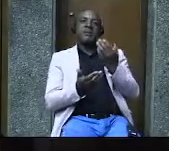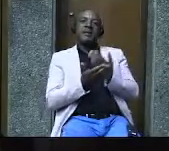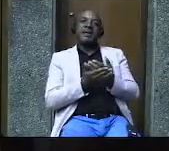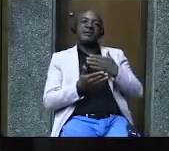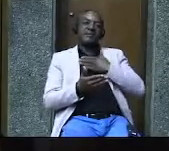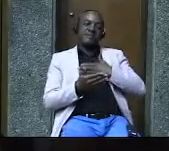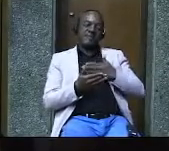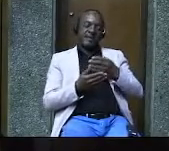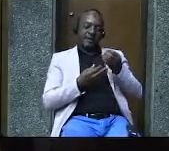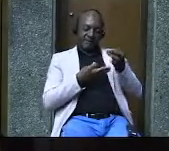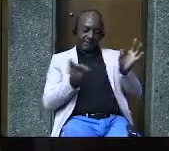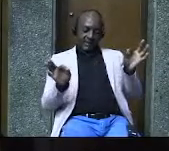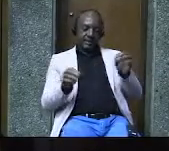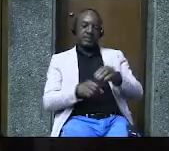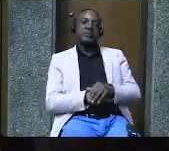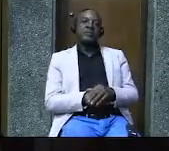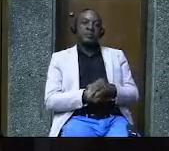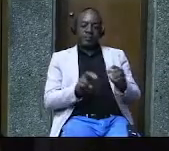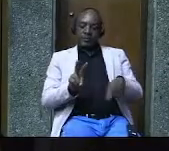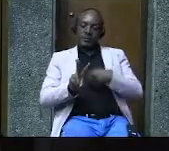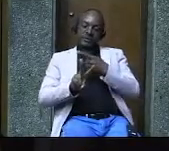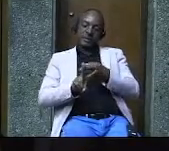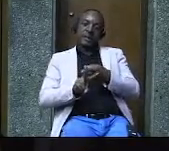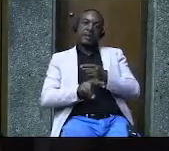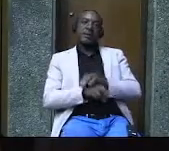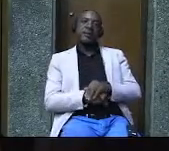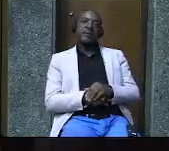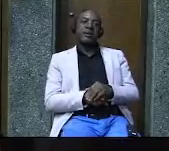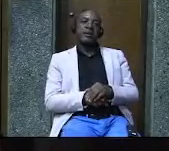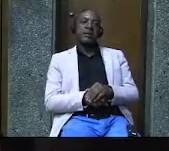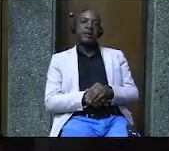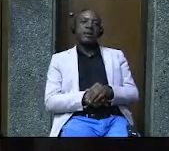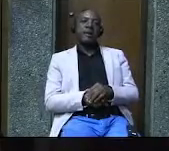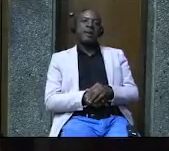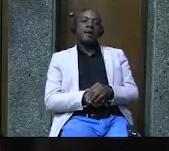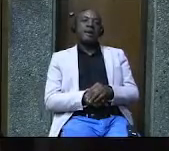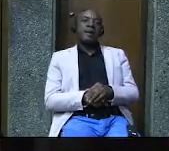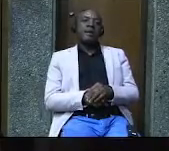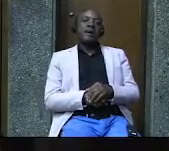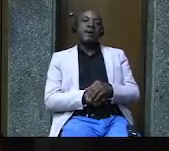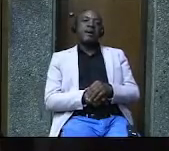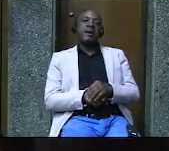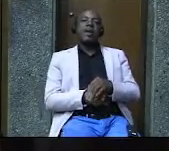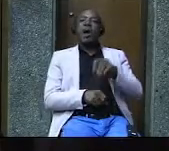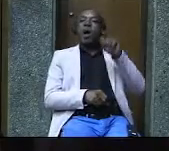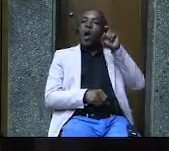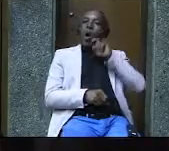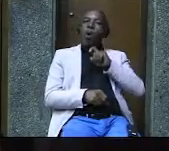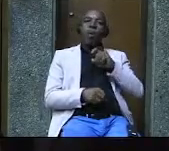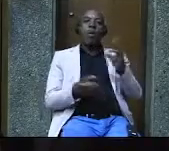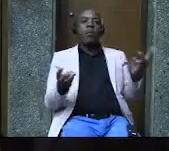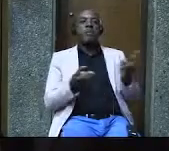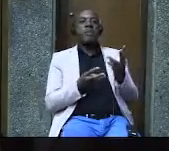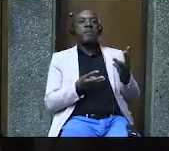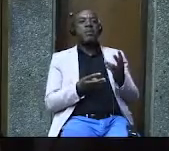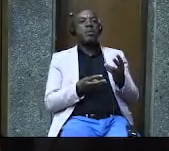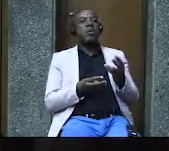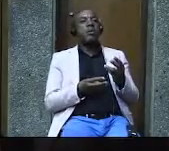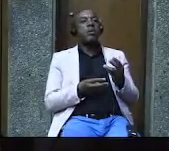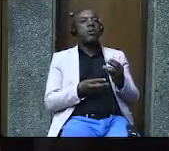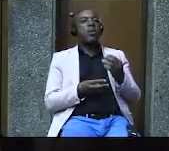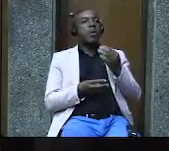nesidima okwesibili ngicela ukuthi abantu abayethu abadala nalabo abancane abaswele indawo